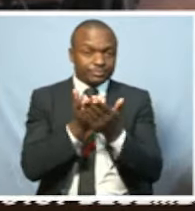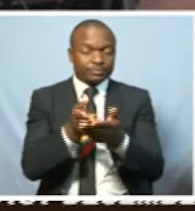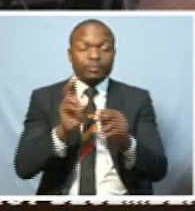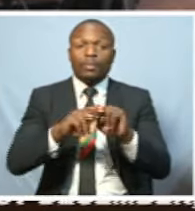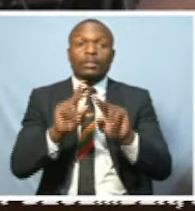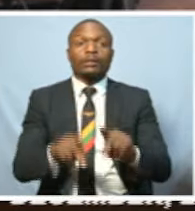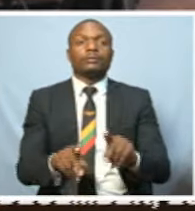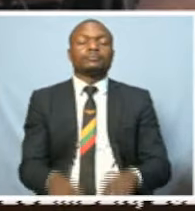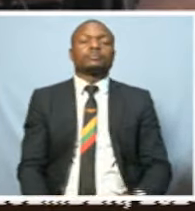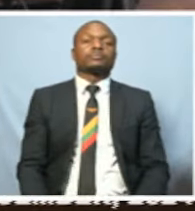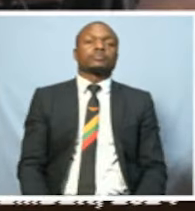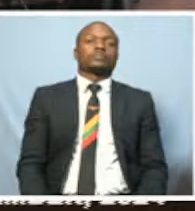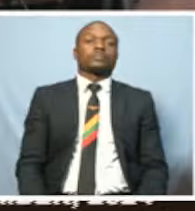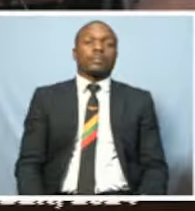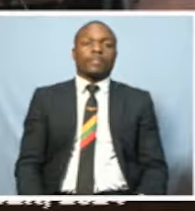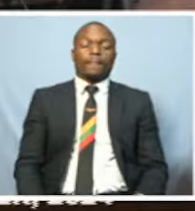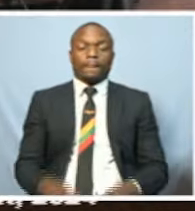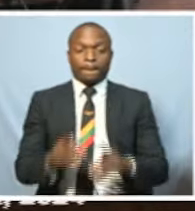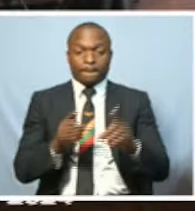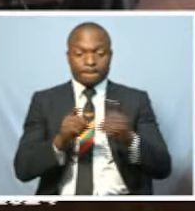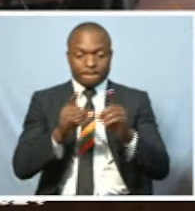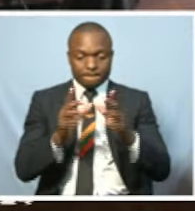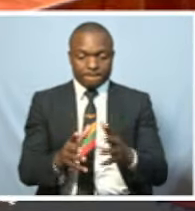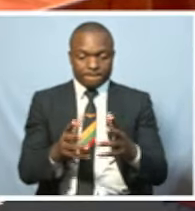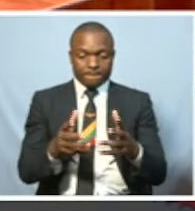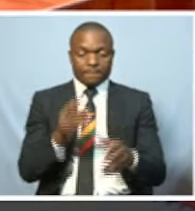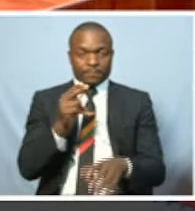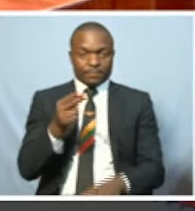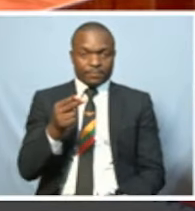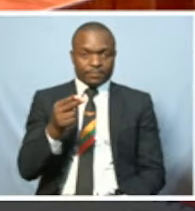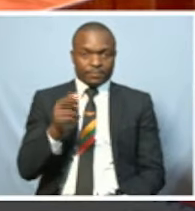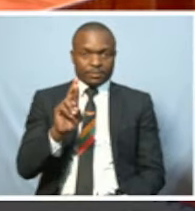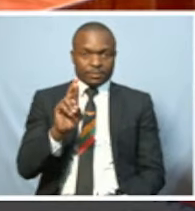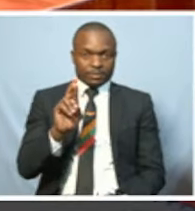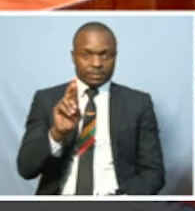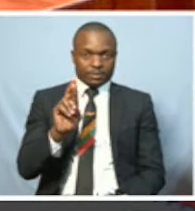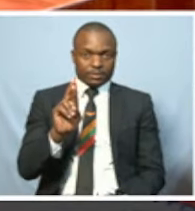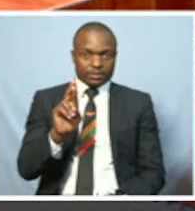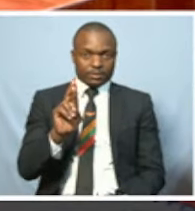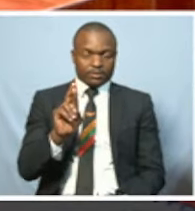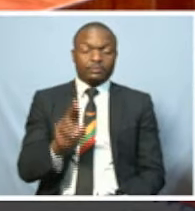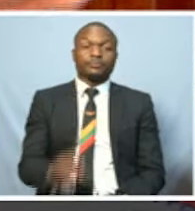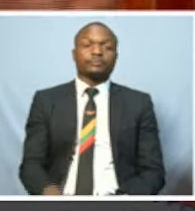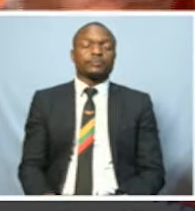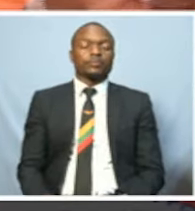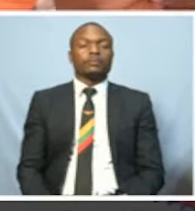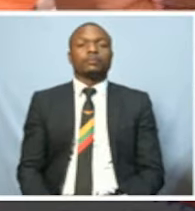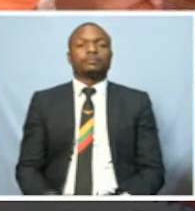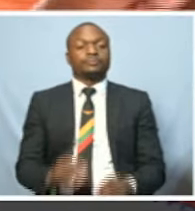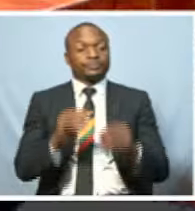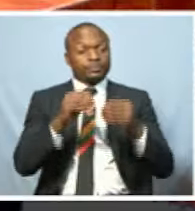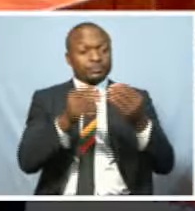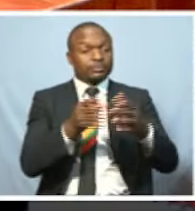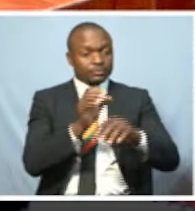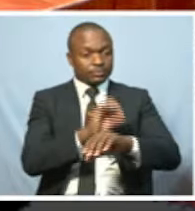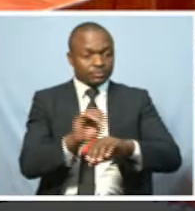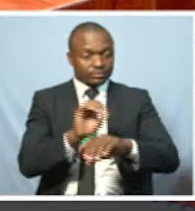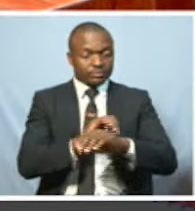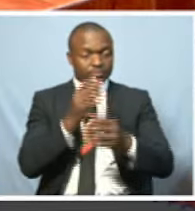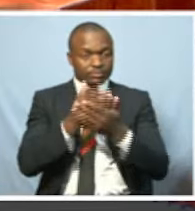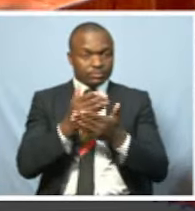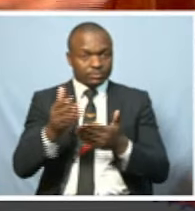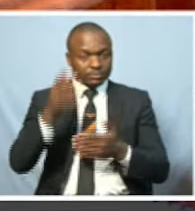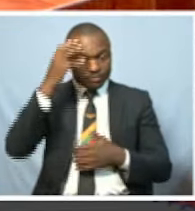so much. Director HR, where is the Director HR? Kindly give chance to procurement officer to come